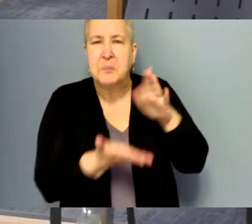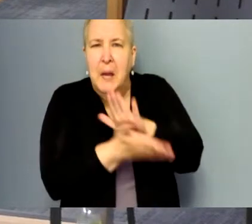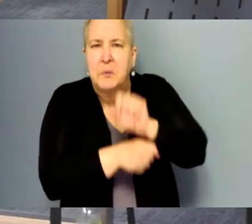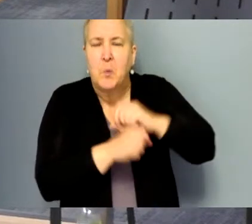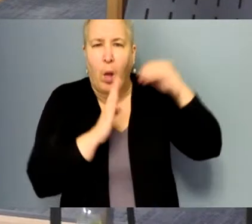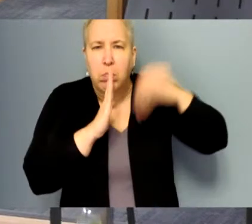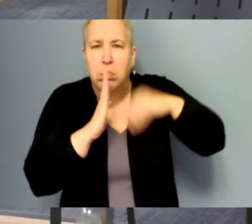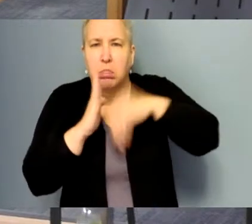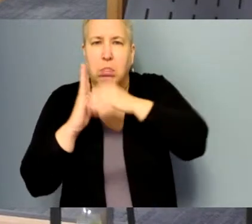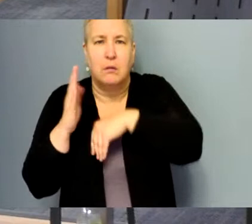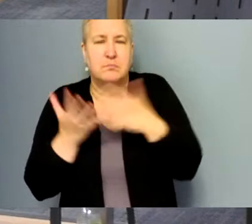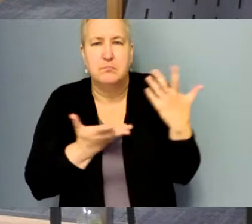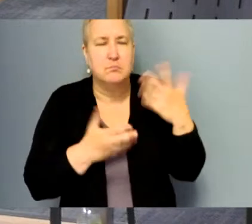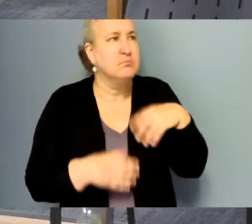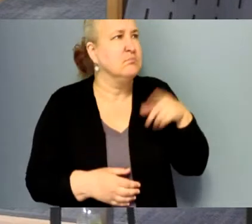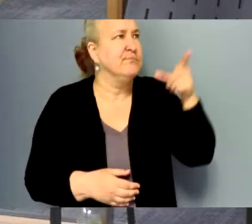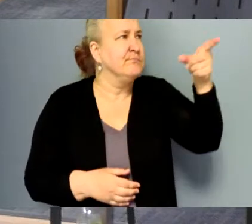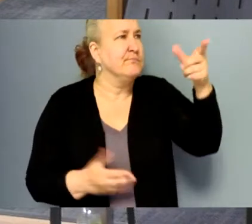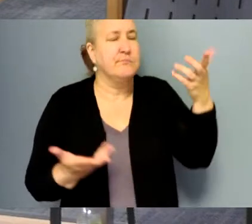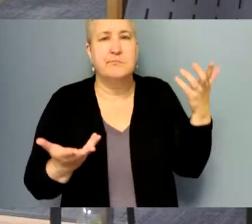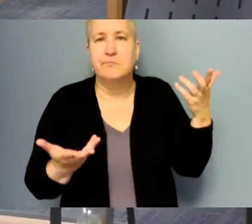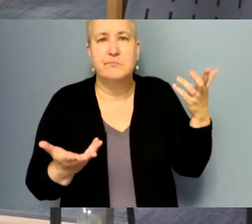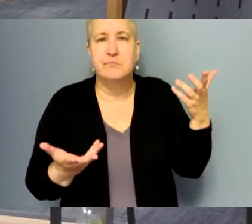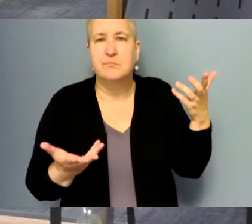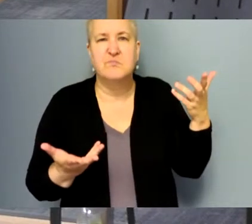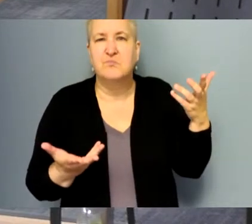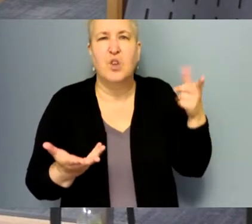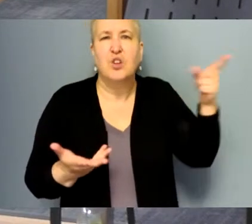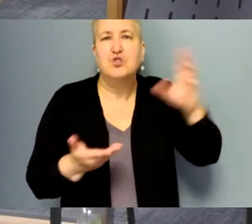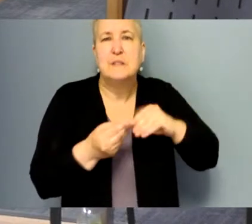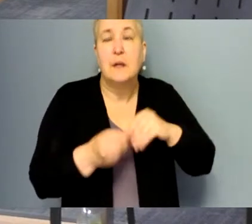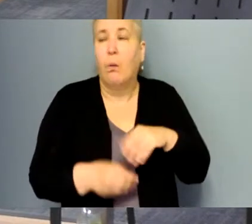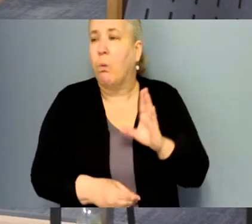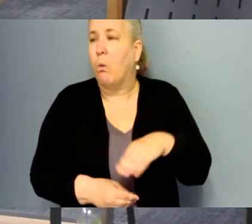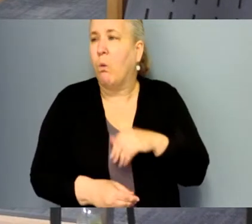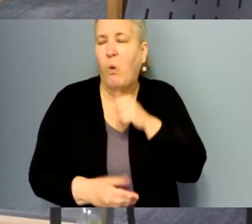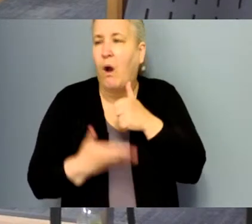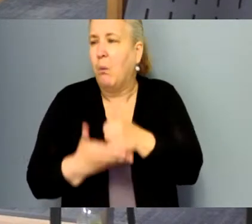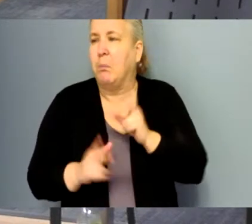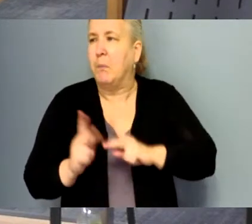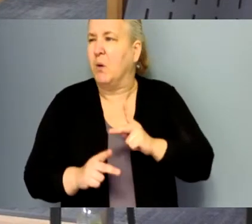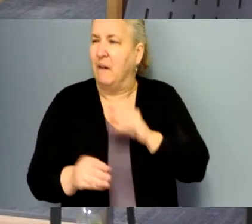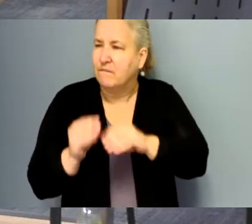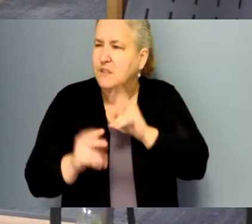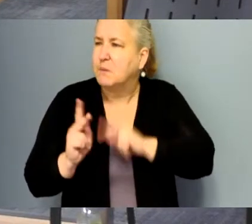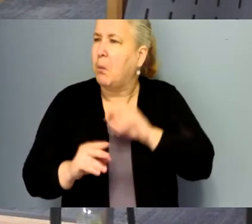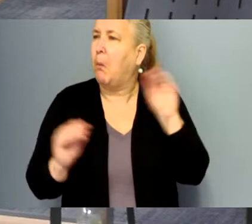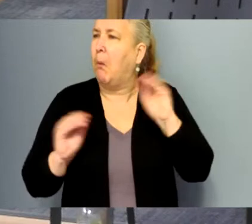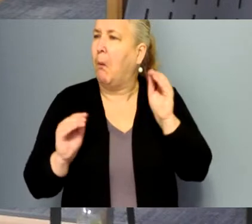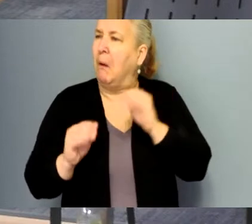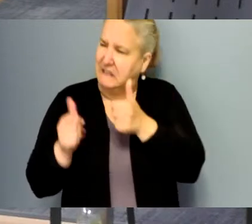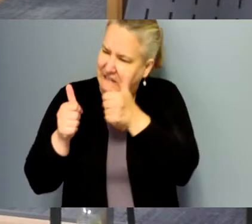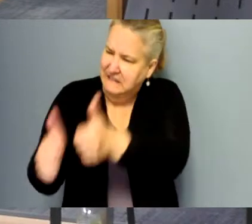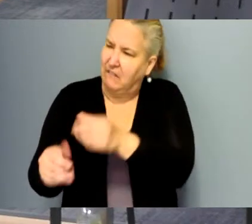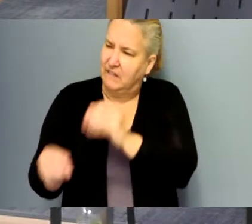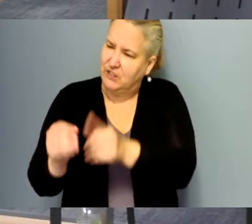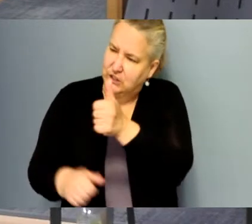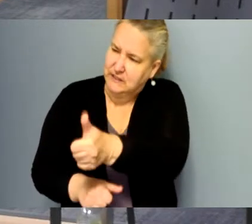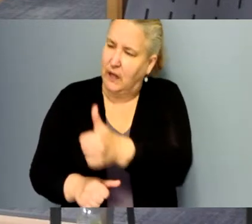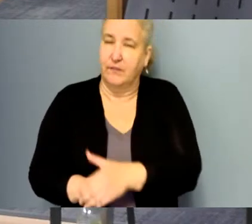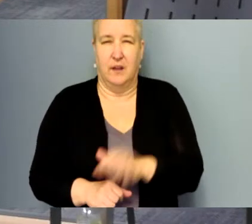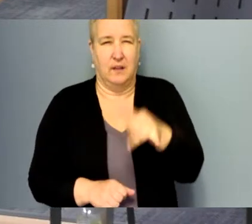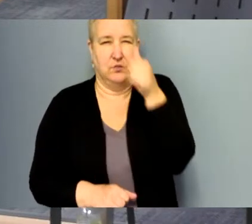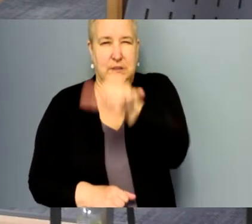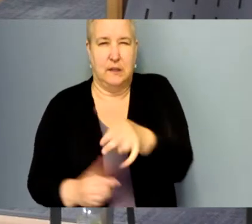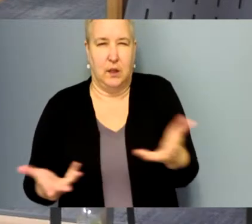paperwork. They're just saying, we don't help people, we don't fix people, they do it themselves. That's